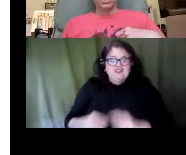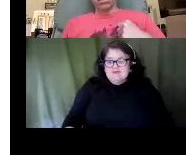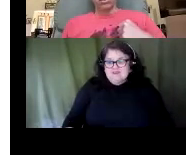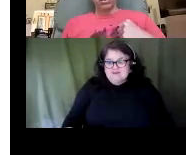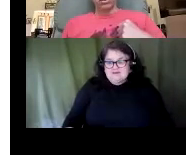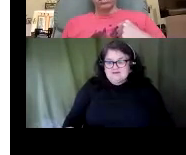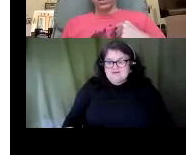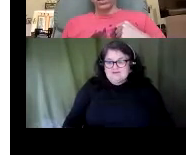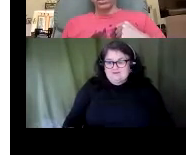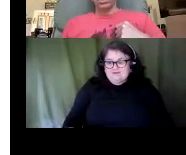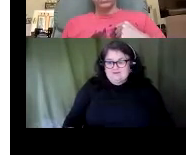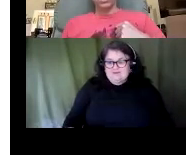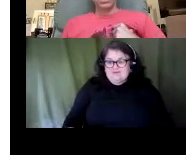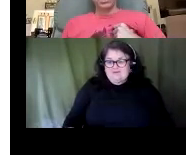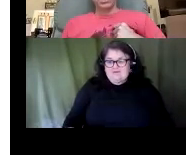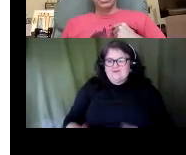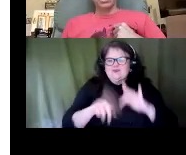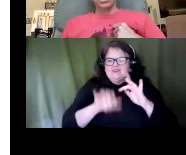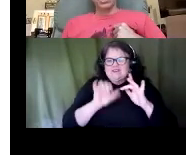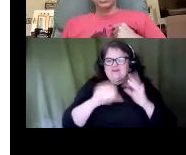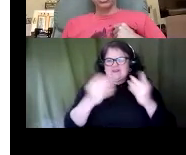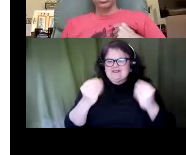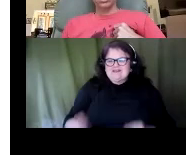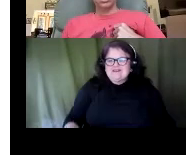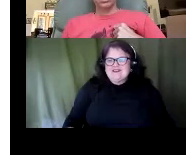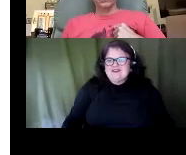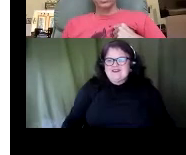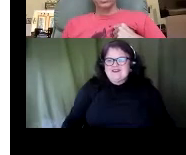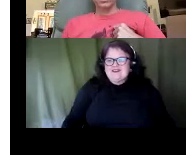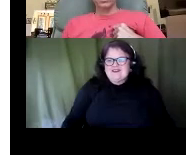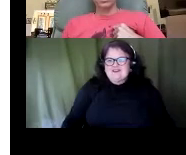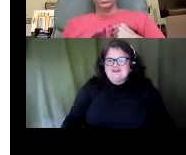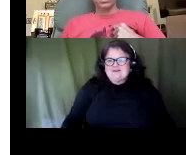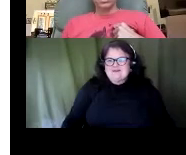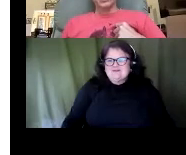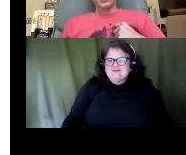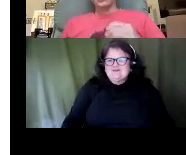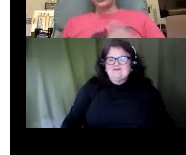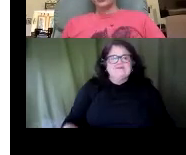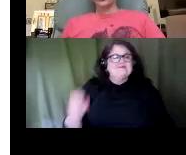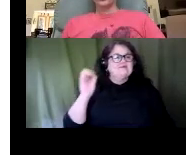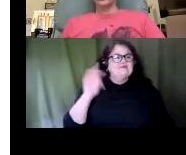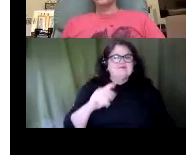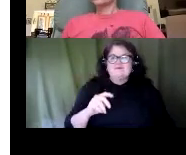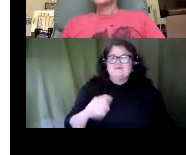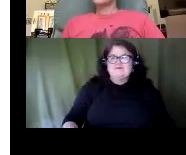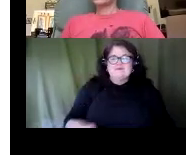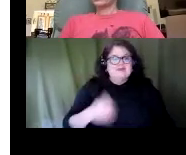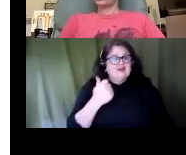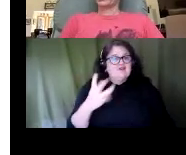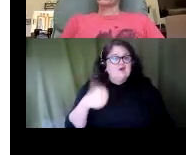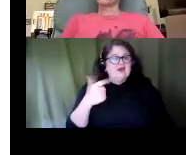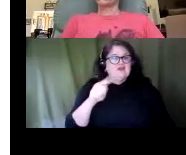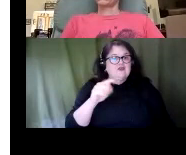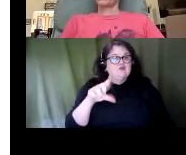So I'm just going to skip the slide on housing justice easements. Yeah, a couple other tools. One is